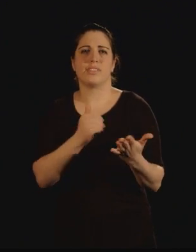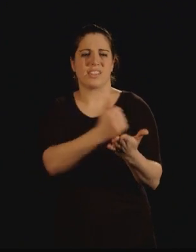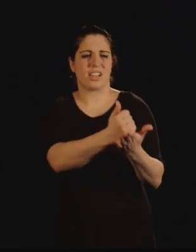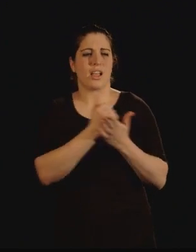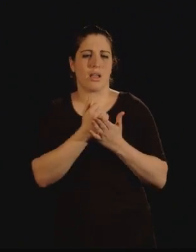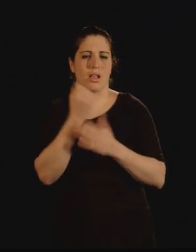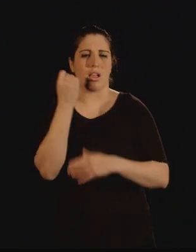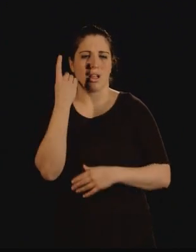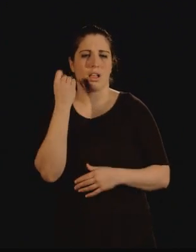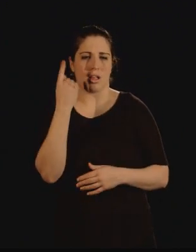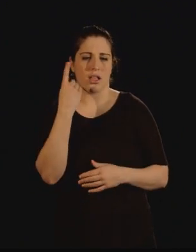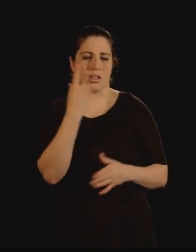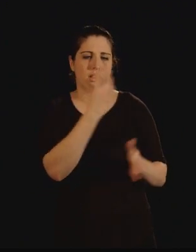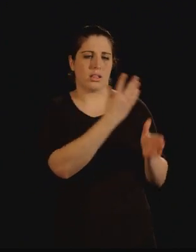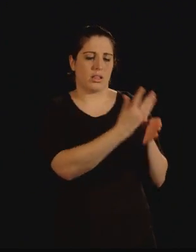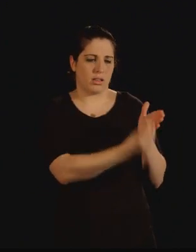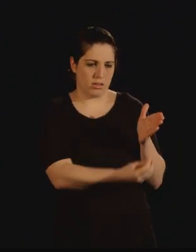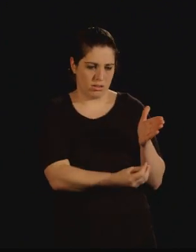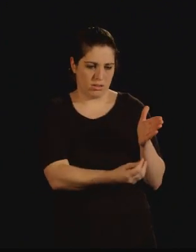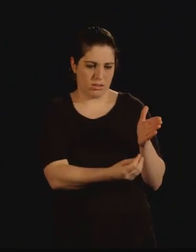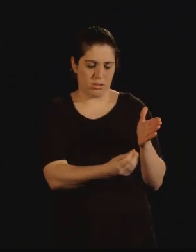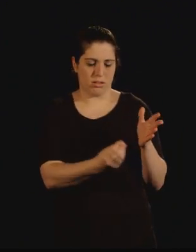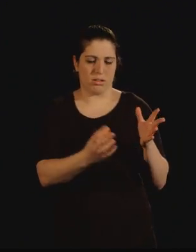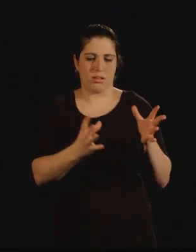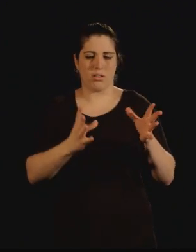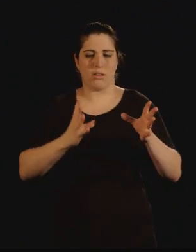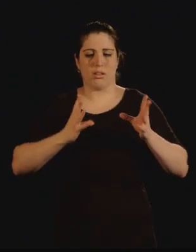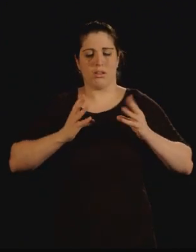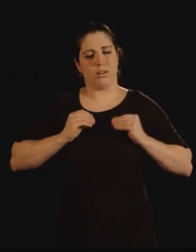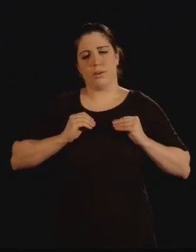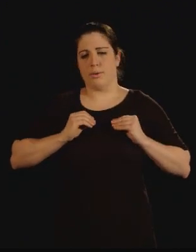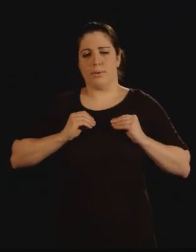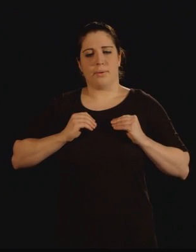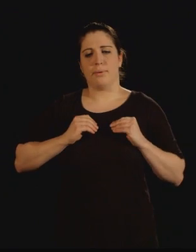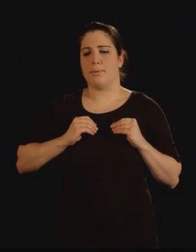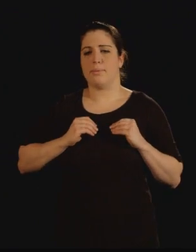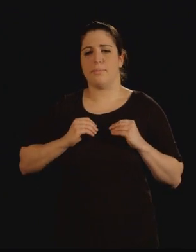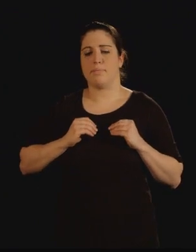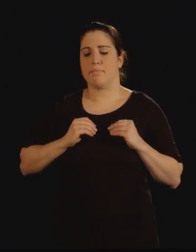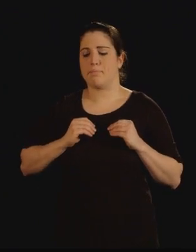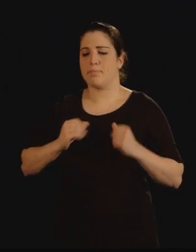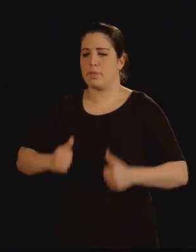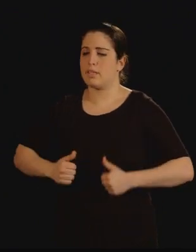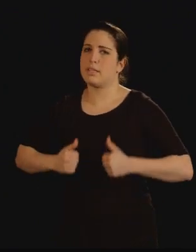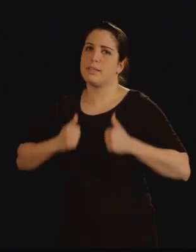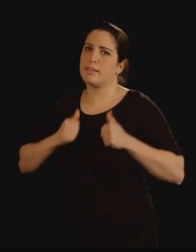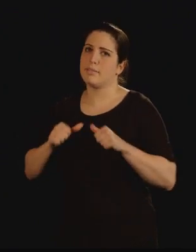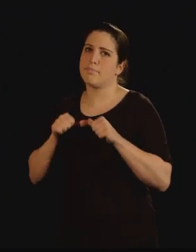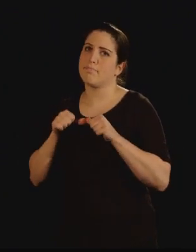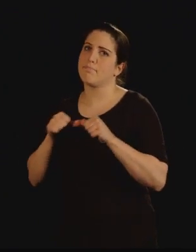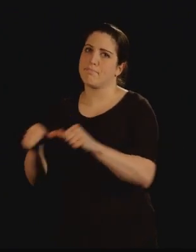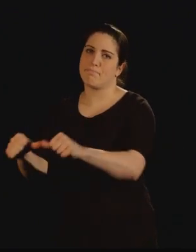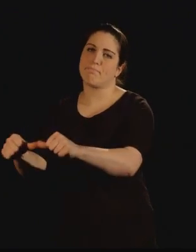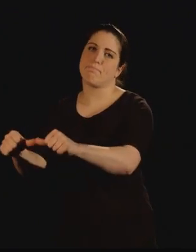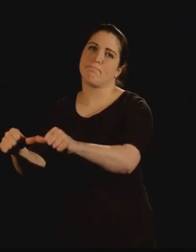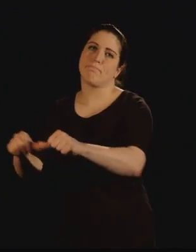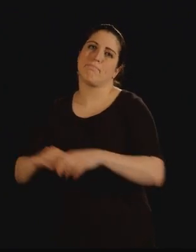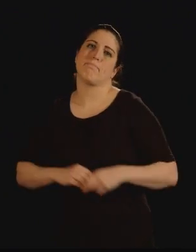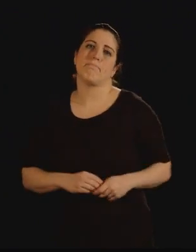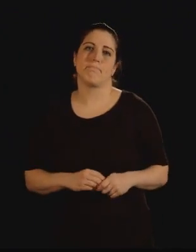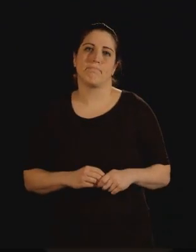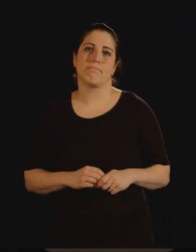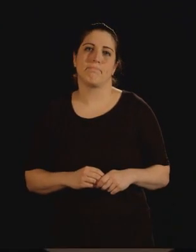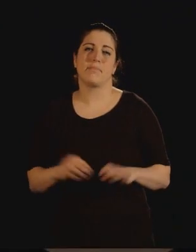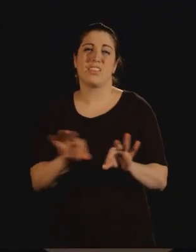loss, about letting go, but most importantly, about living.